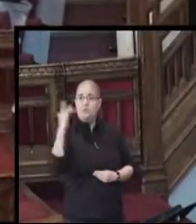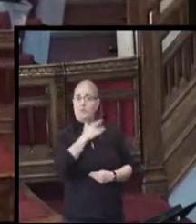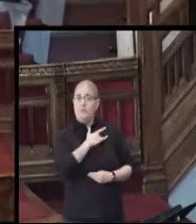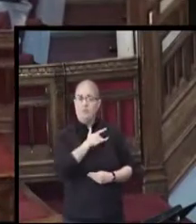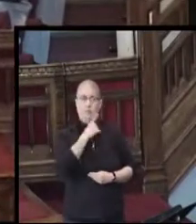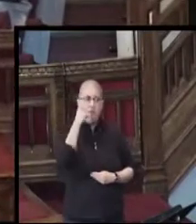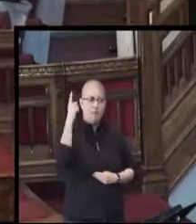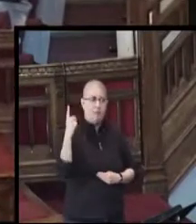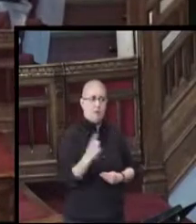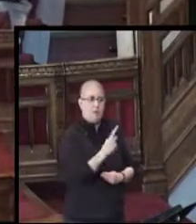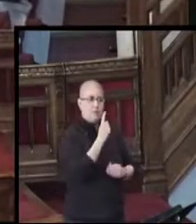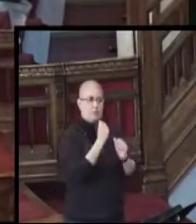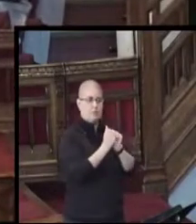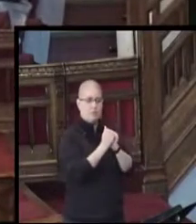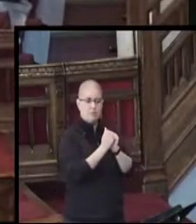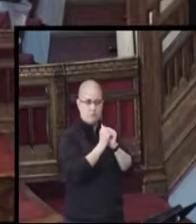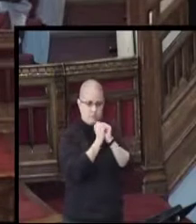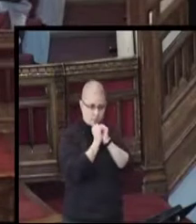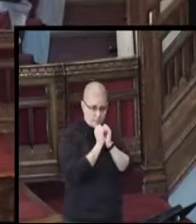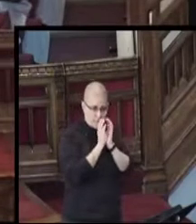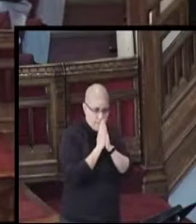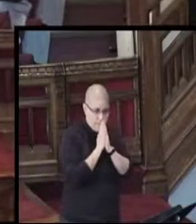you always. Amen.